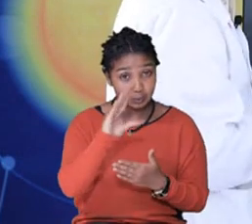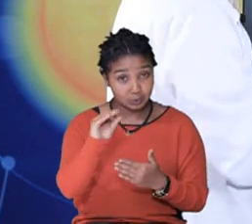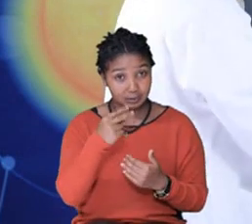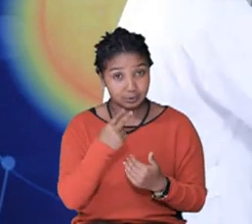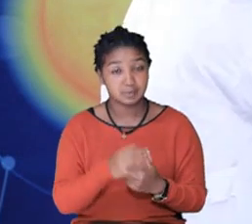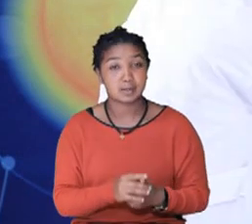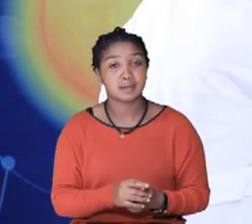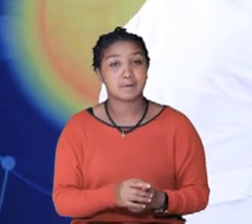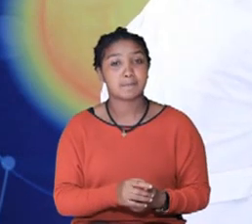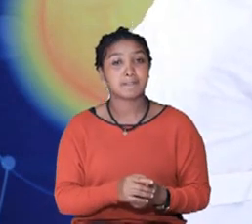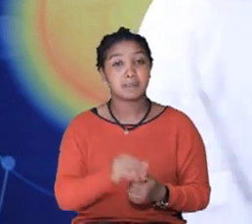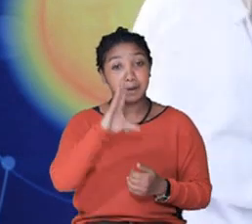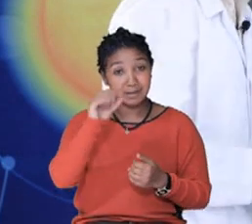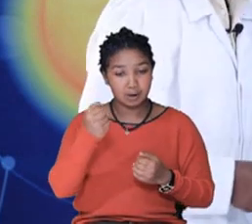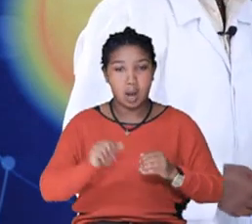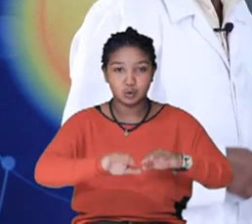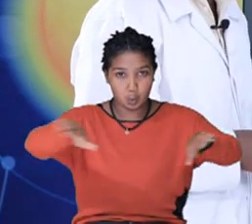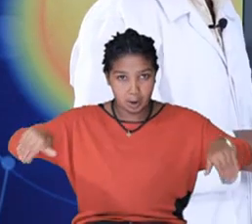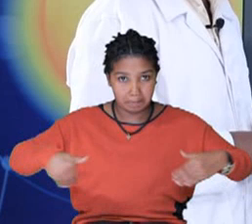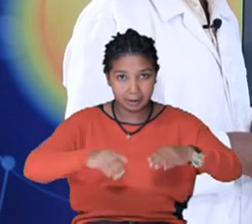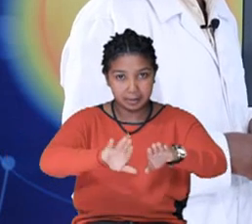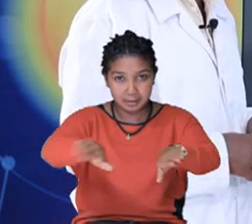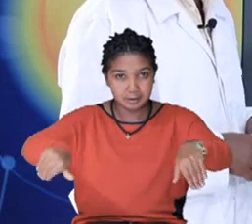person. The persons are swimming.